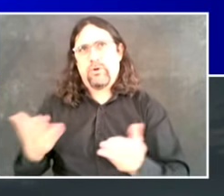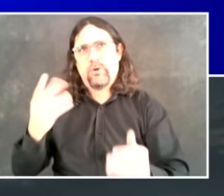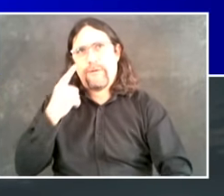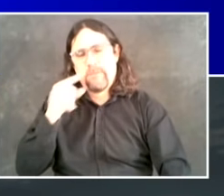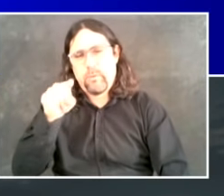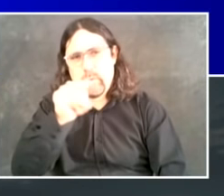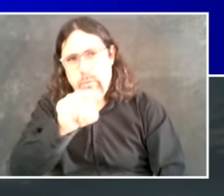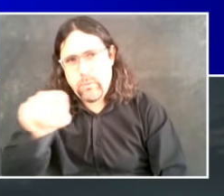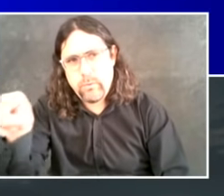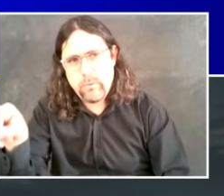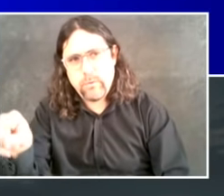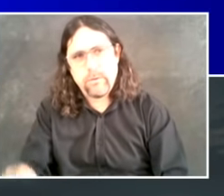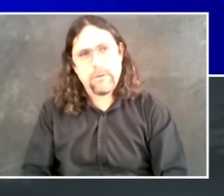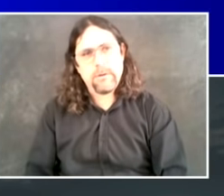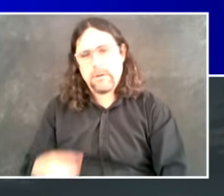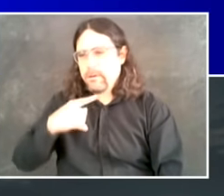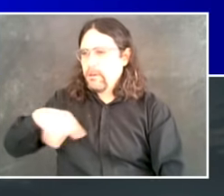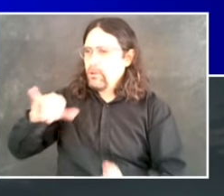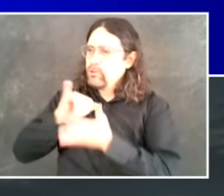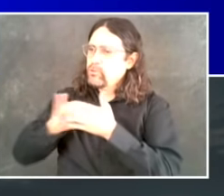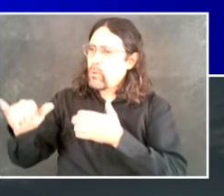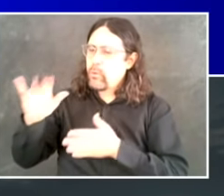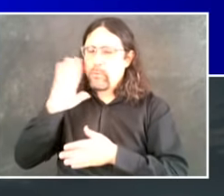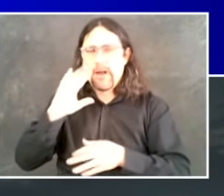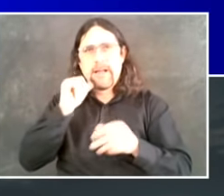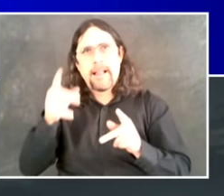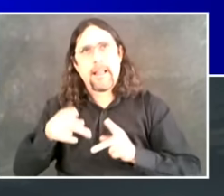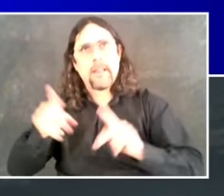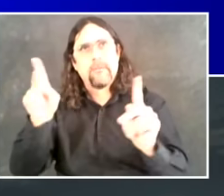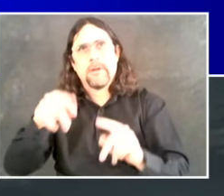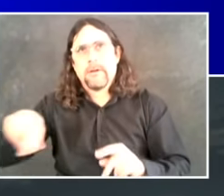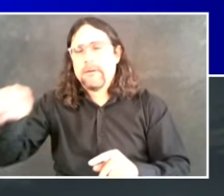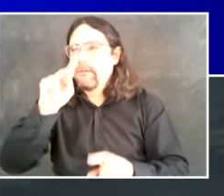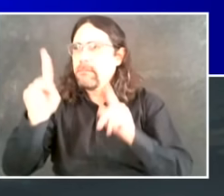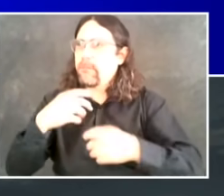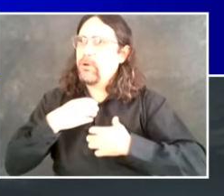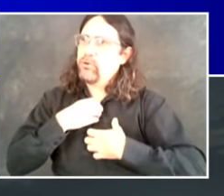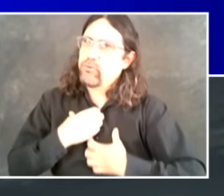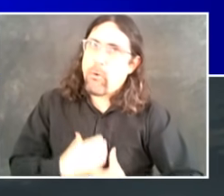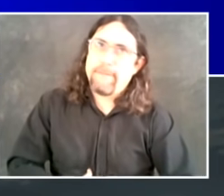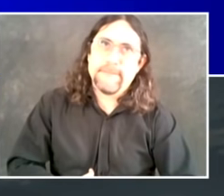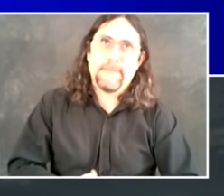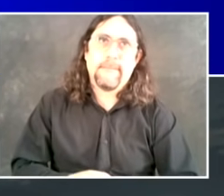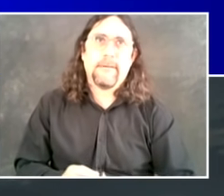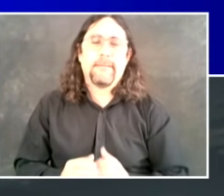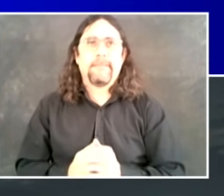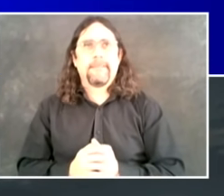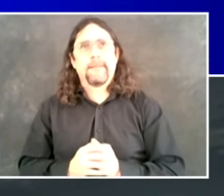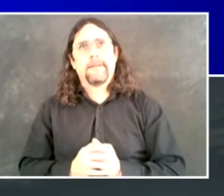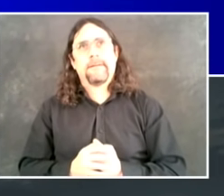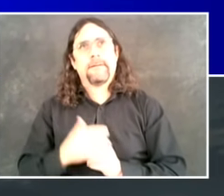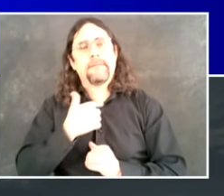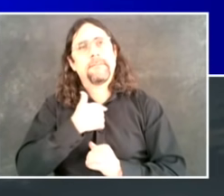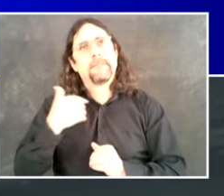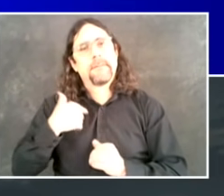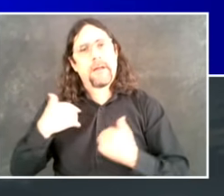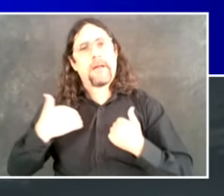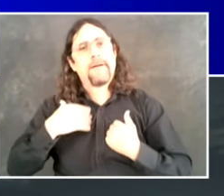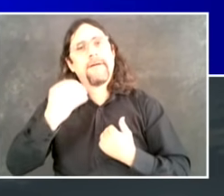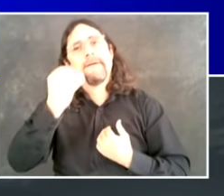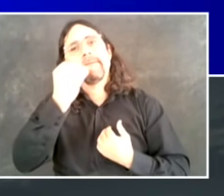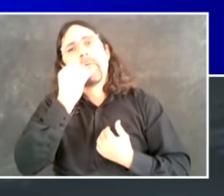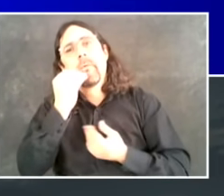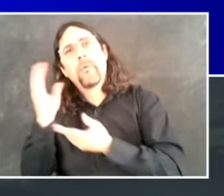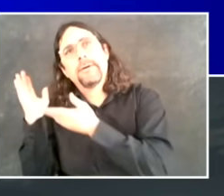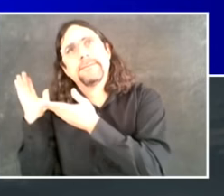it. So food delivery is a big piece of this, because there are a lot of people who can't